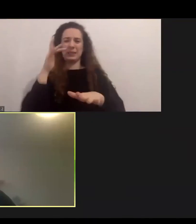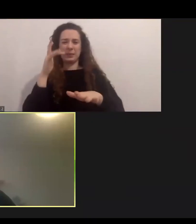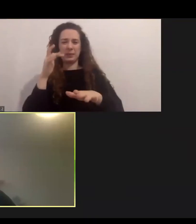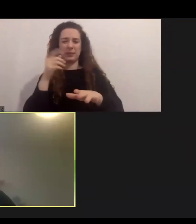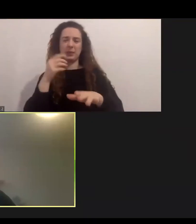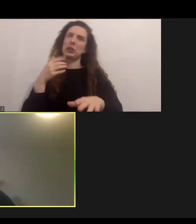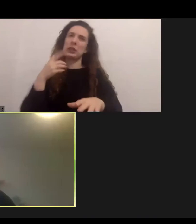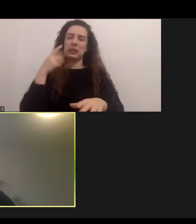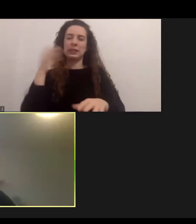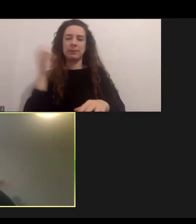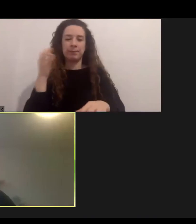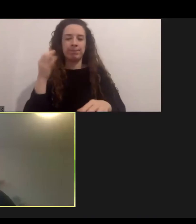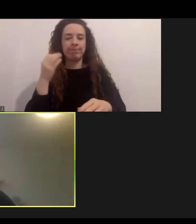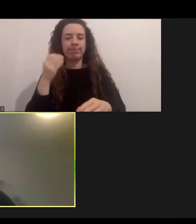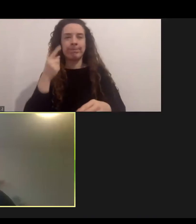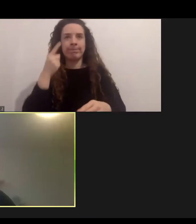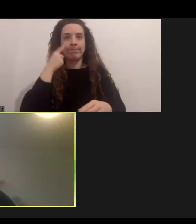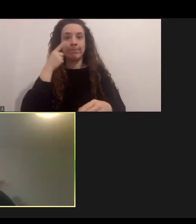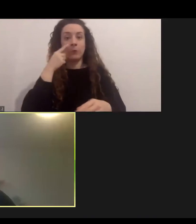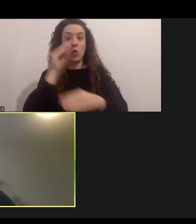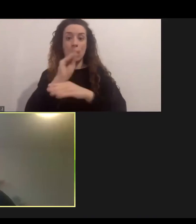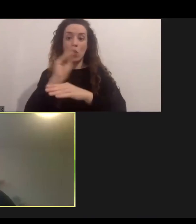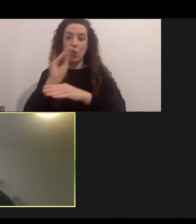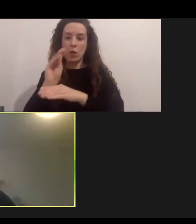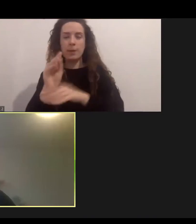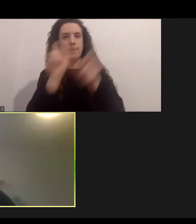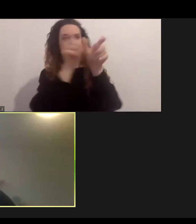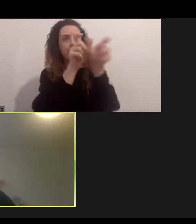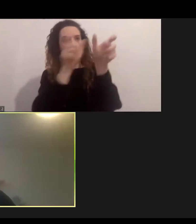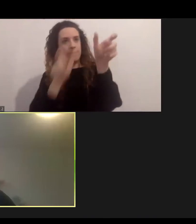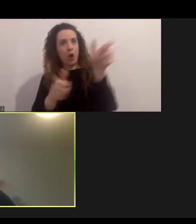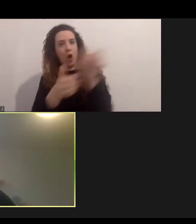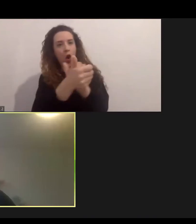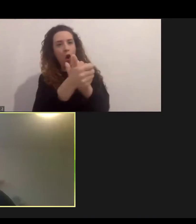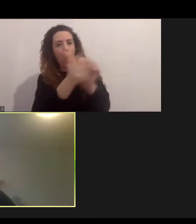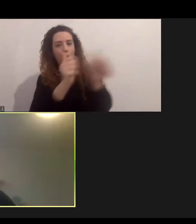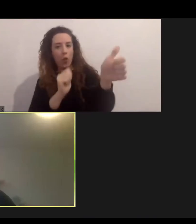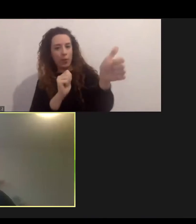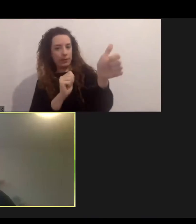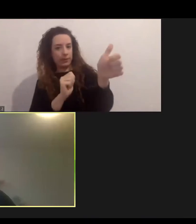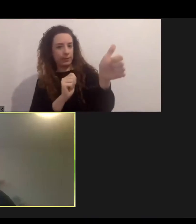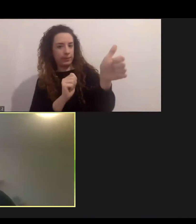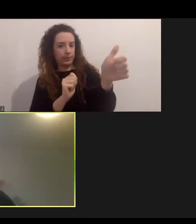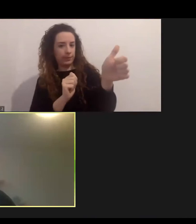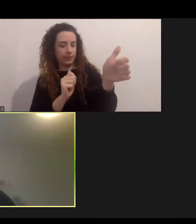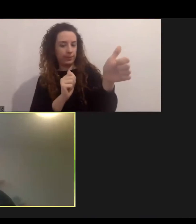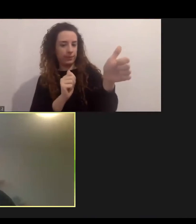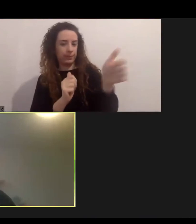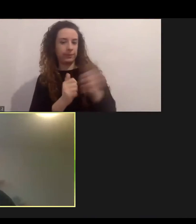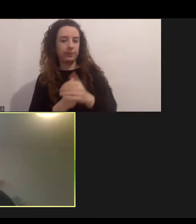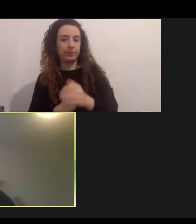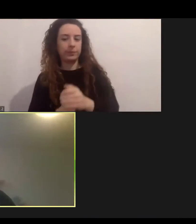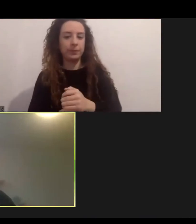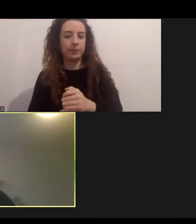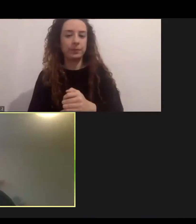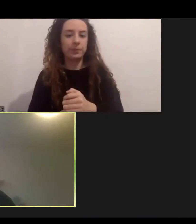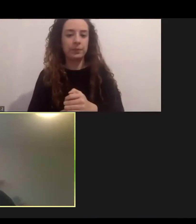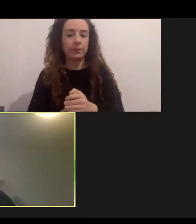functions. Most of them are available for me freely,